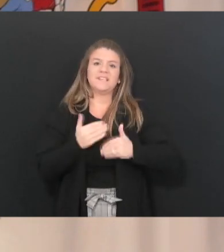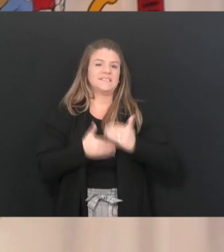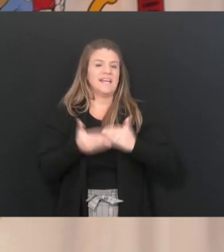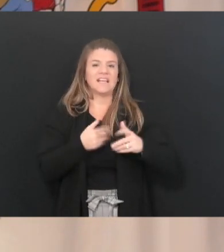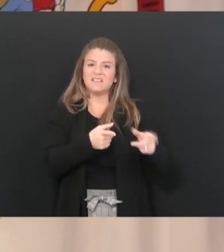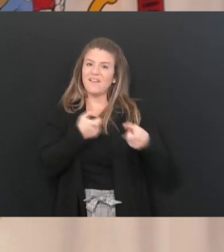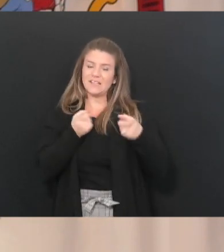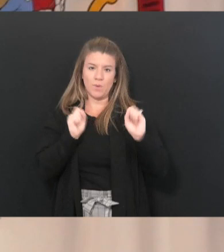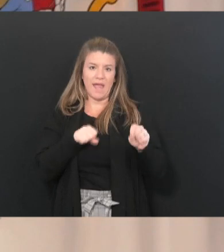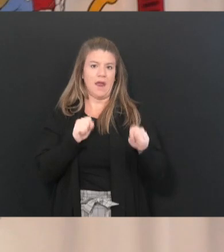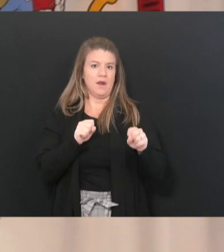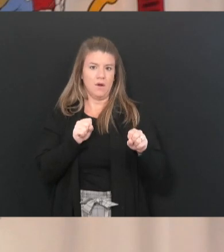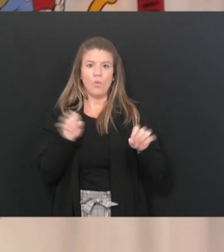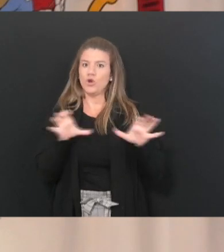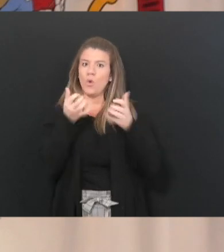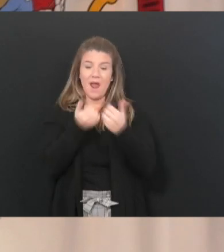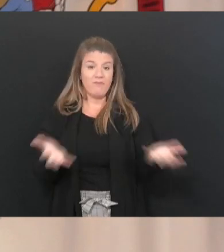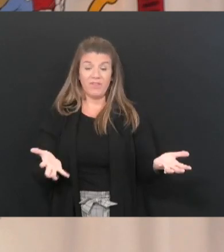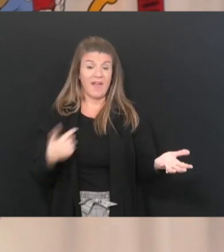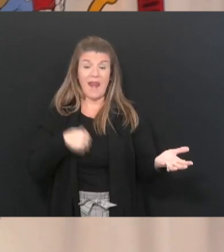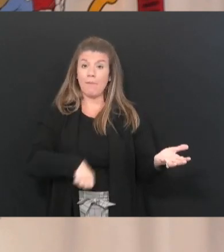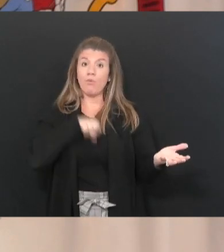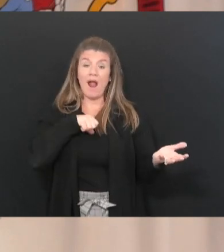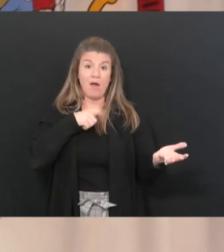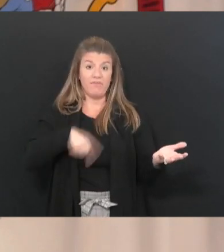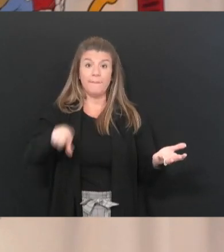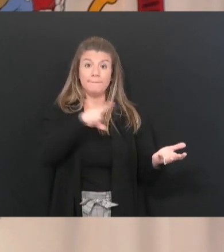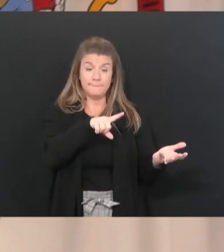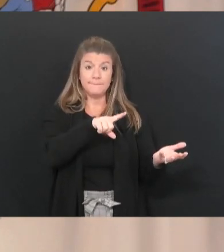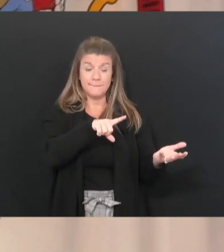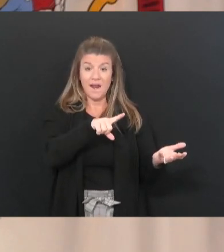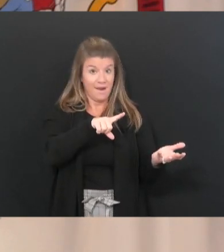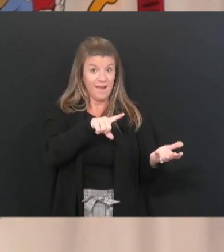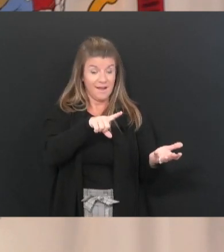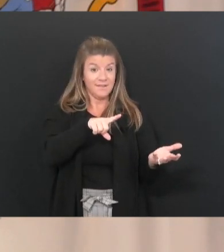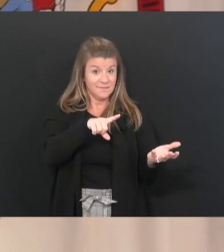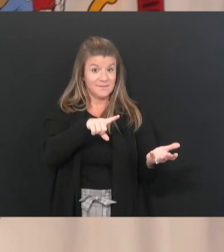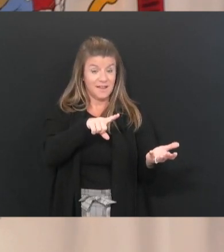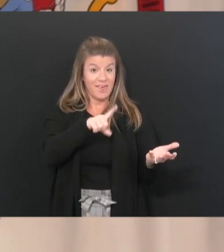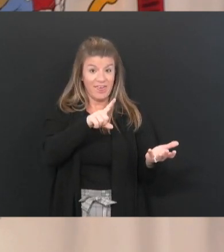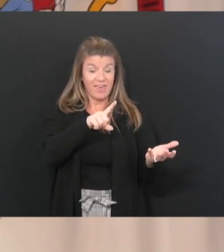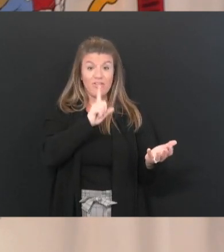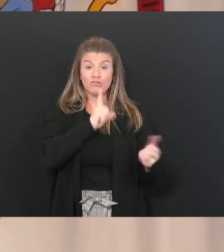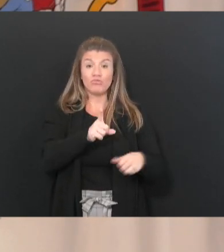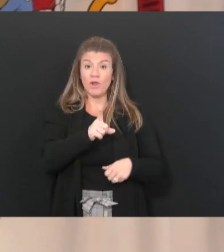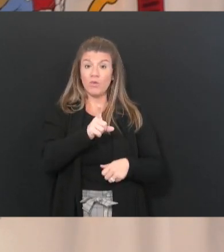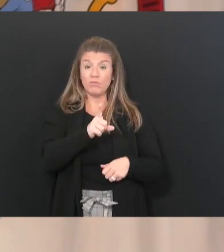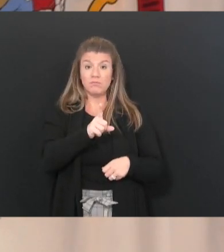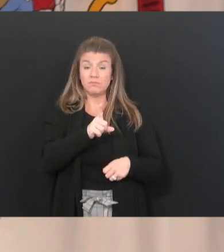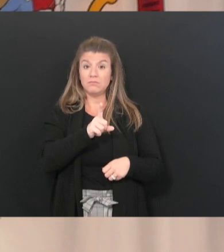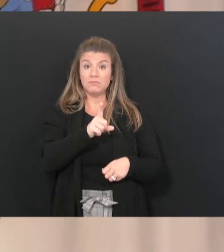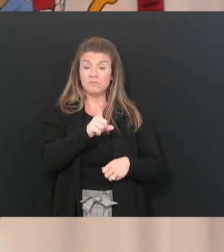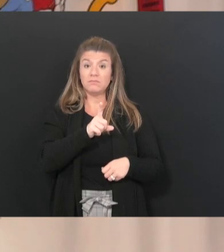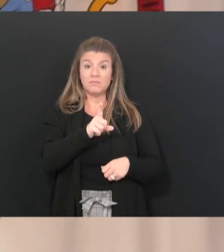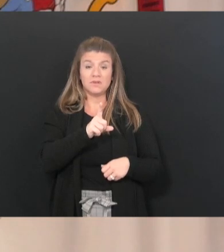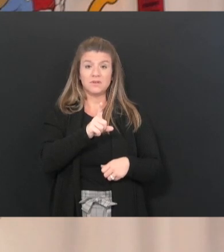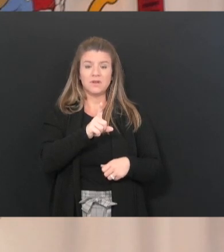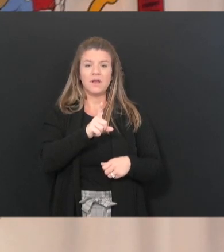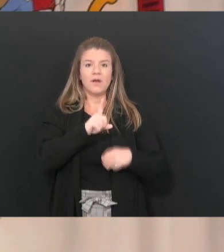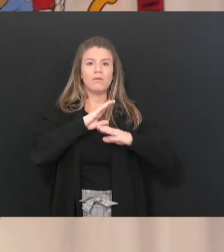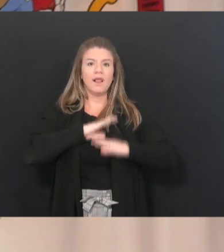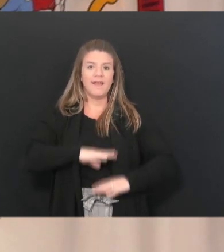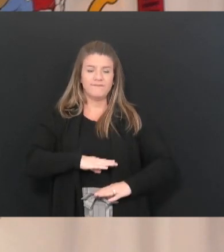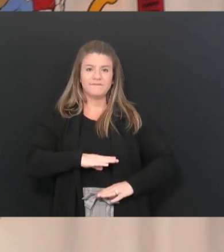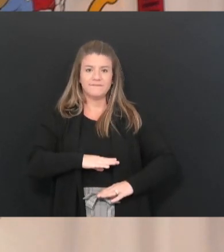as fast as we possibly can, and I'm proud to say that there's real relief